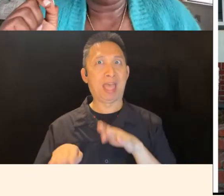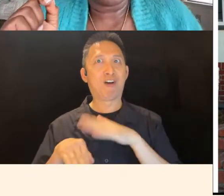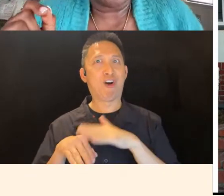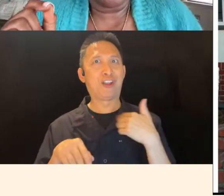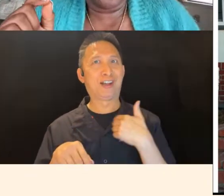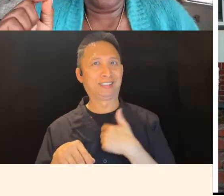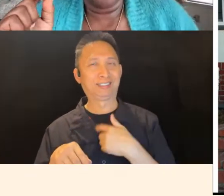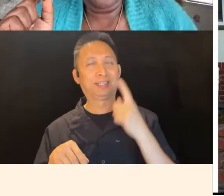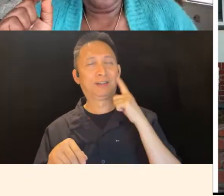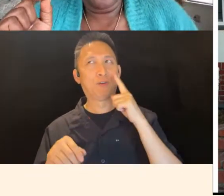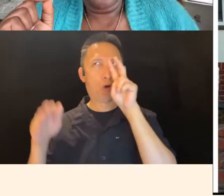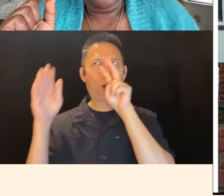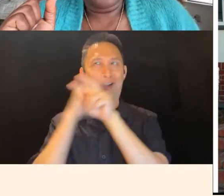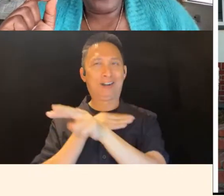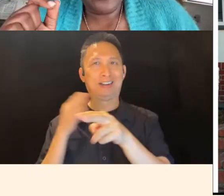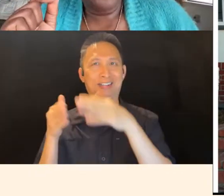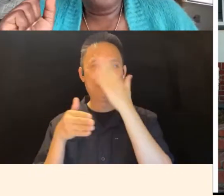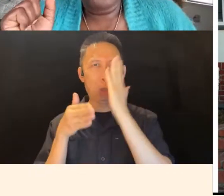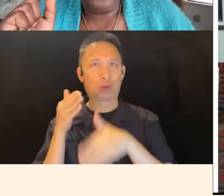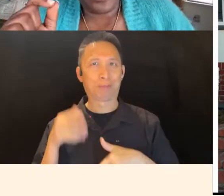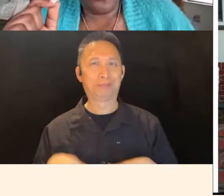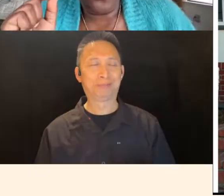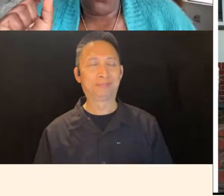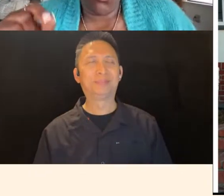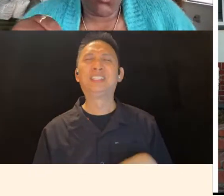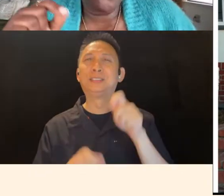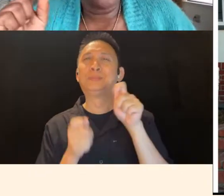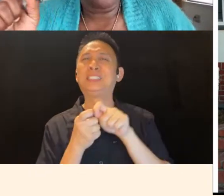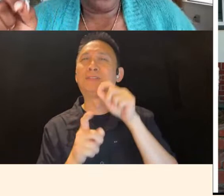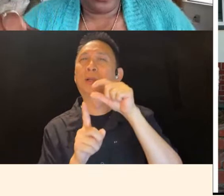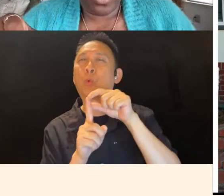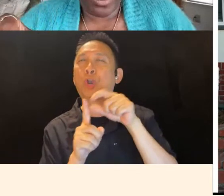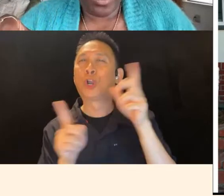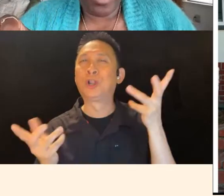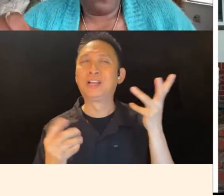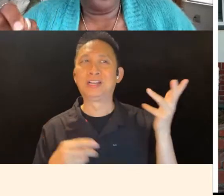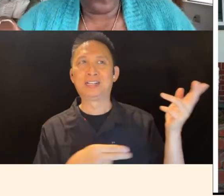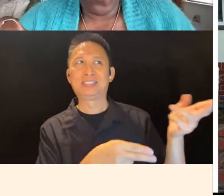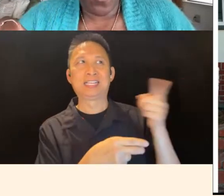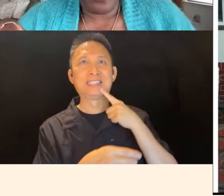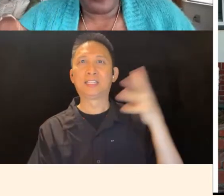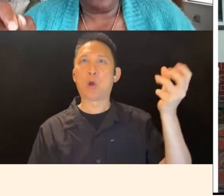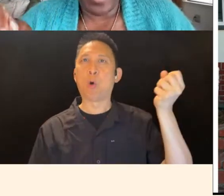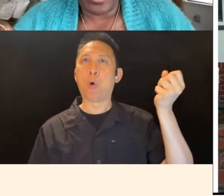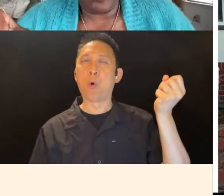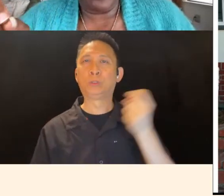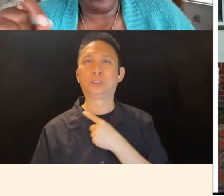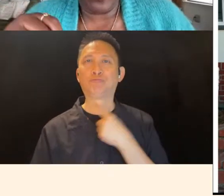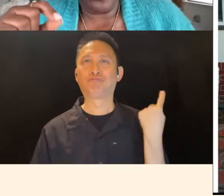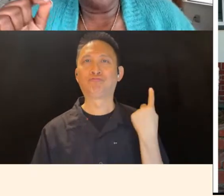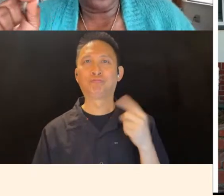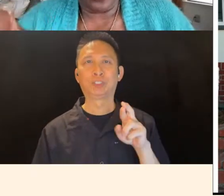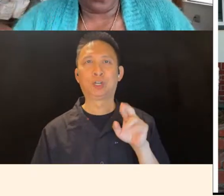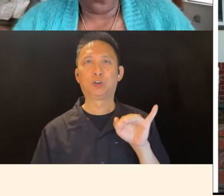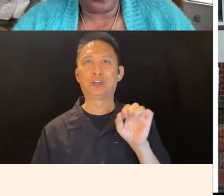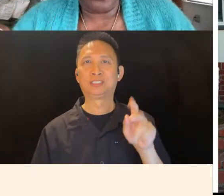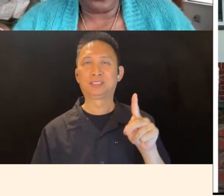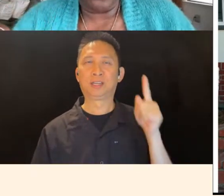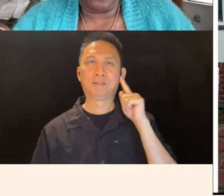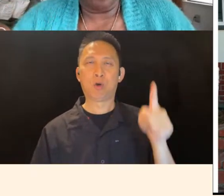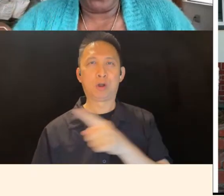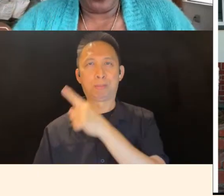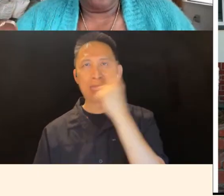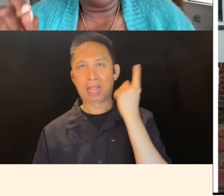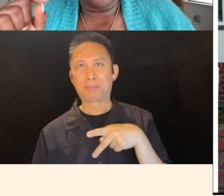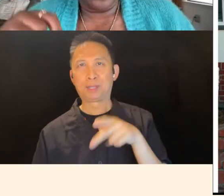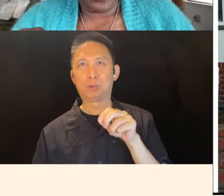particular terminology. They decided to hold the risk for a Black and people of color